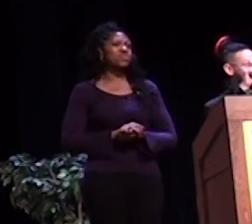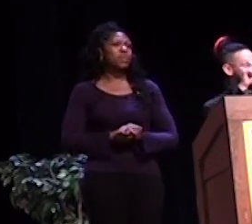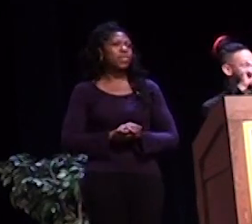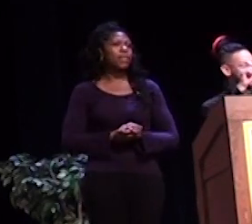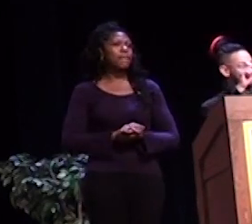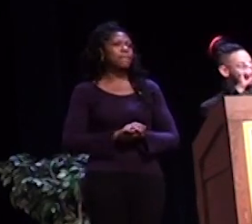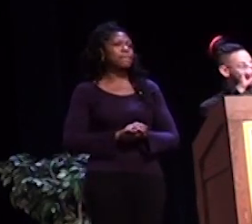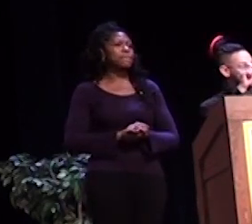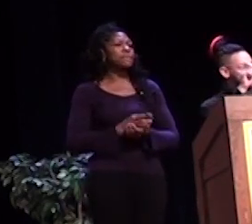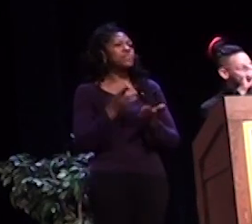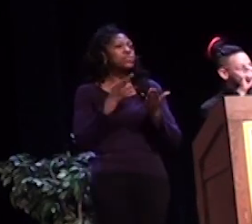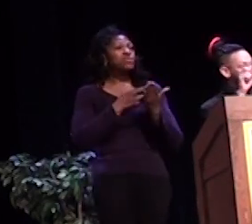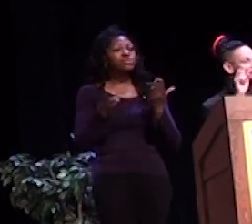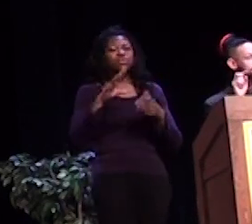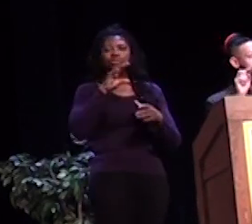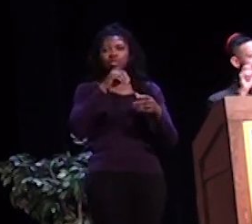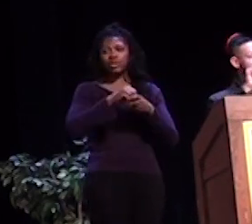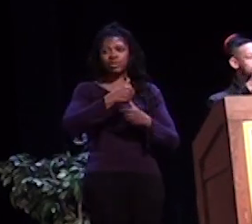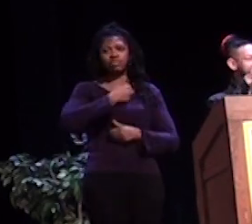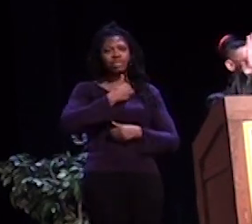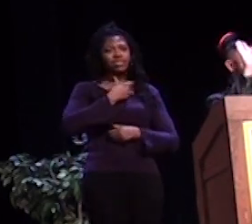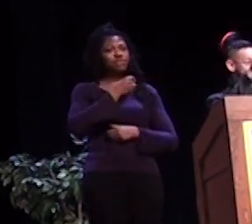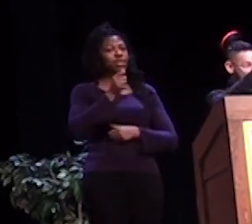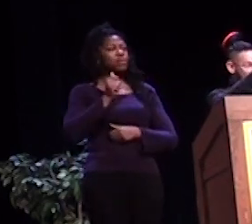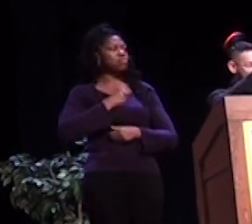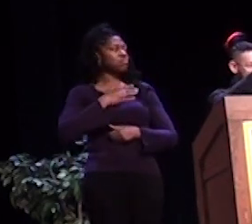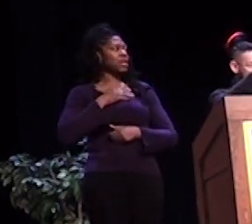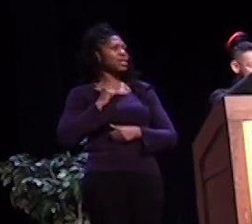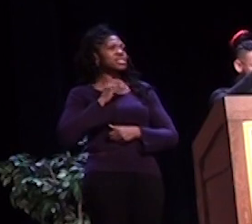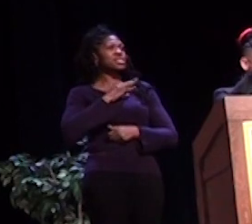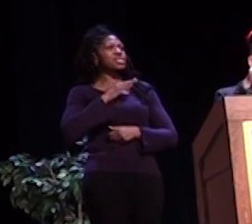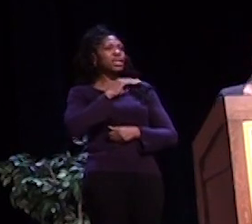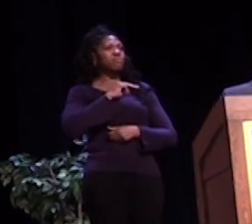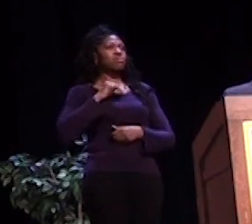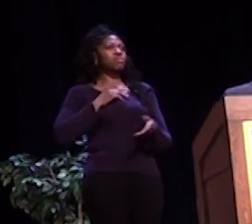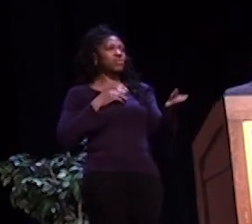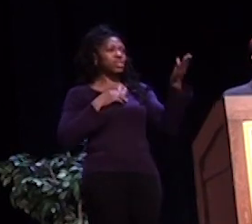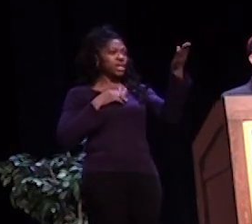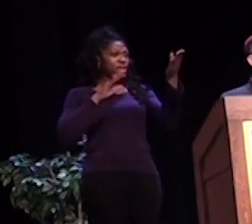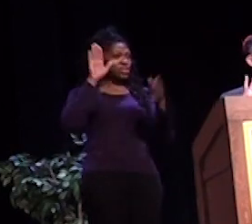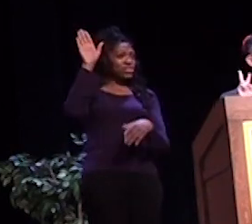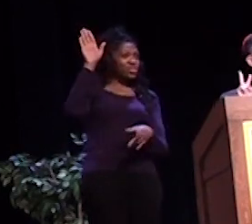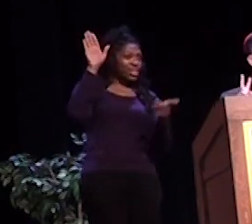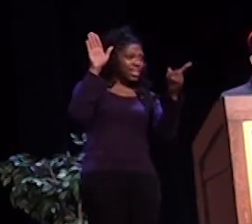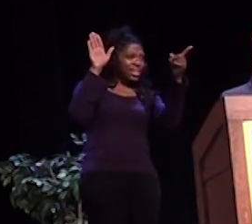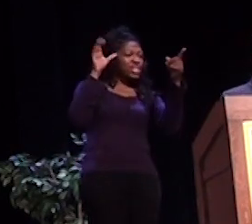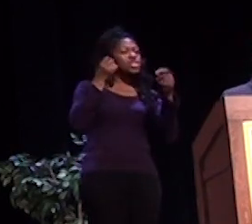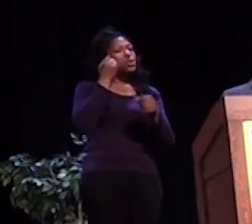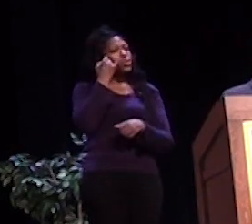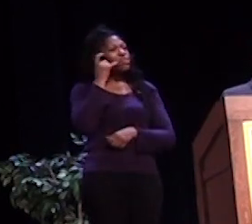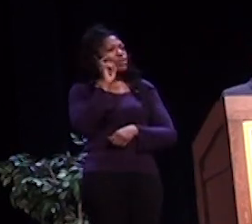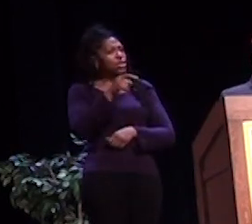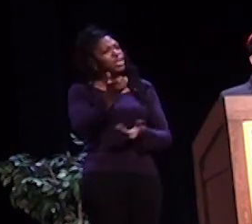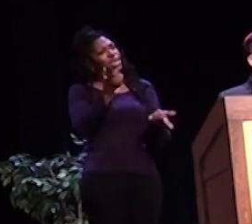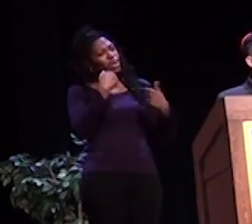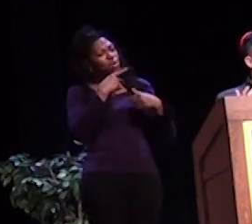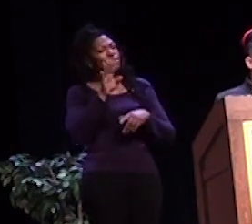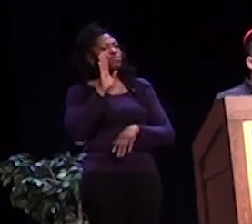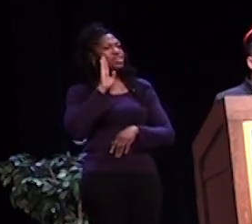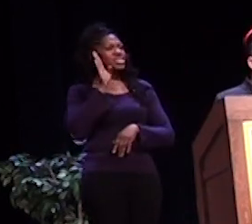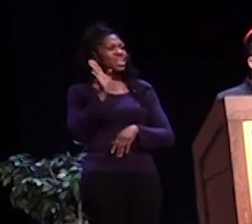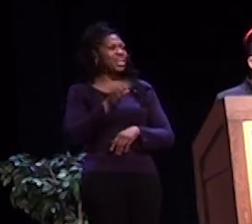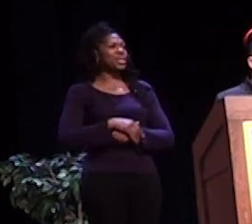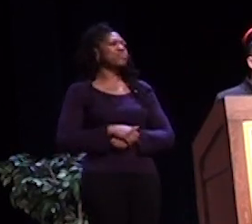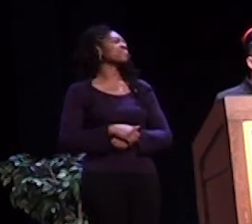Resources also include my staff member, Denise, who's right over there, so feel free to stop by and say hi. Now I have